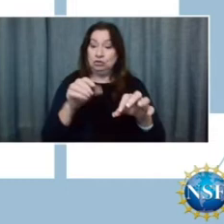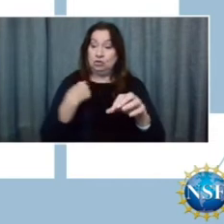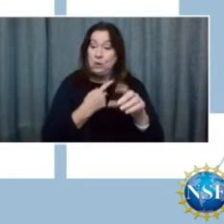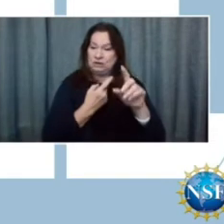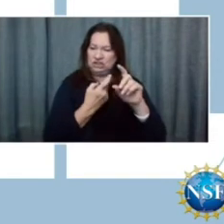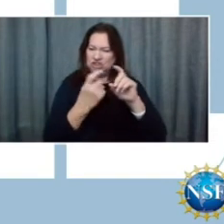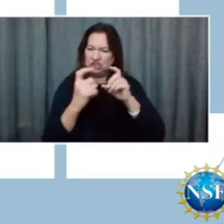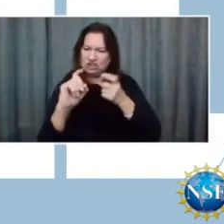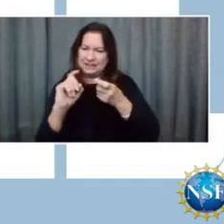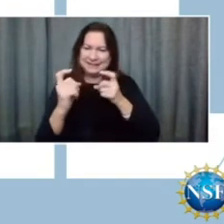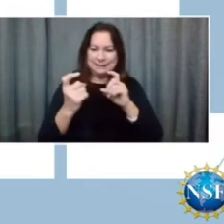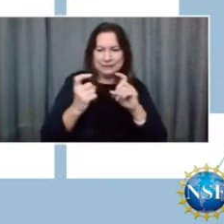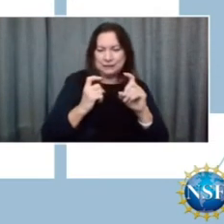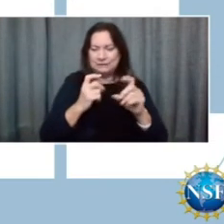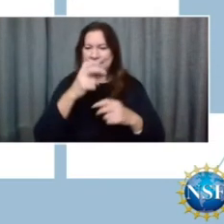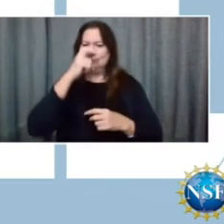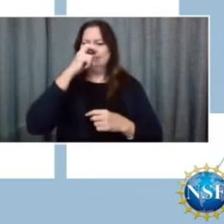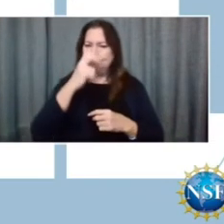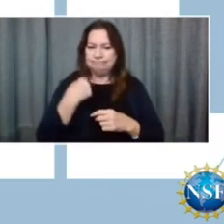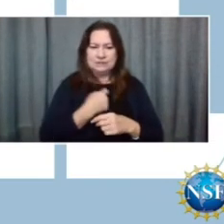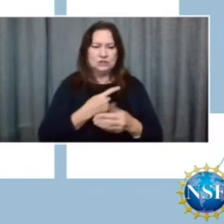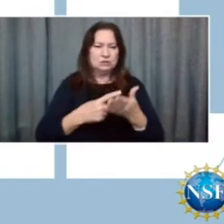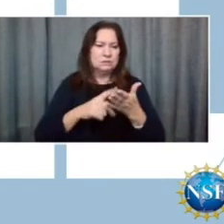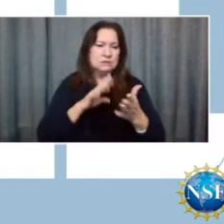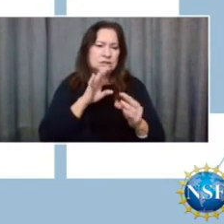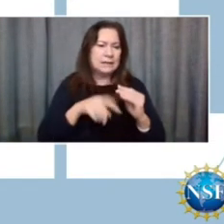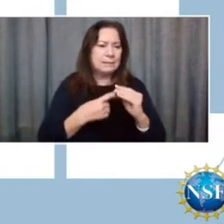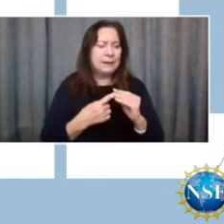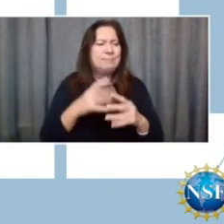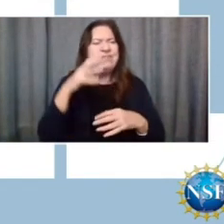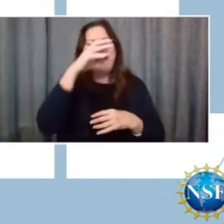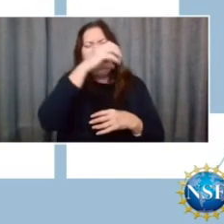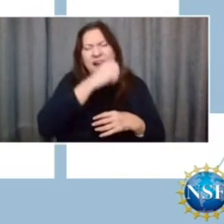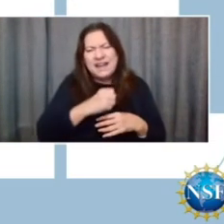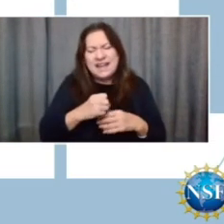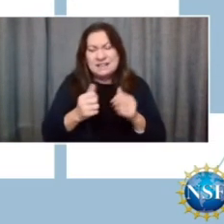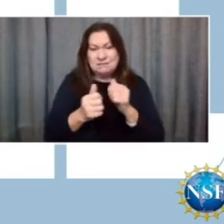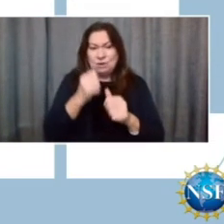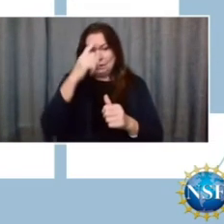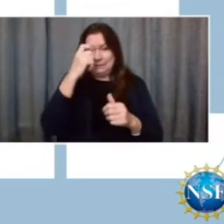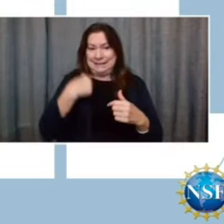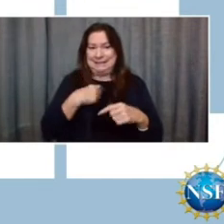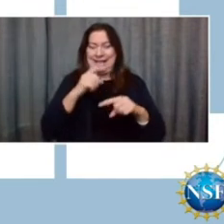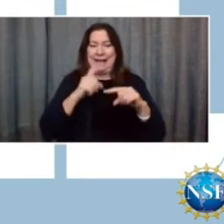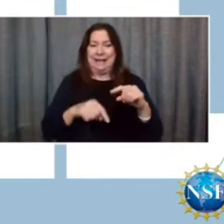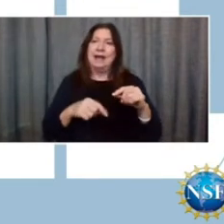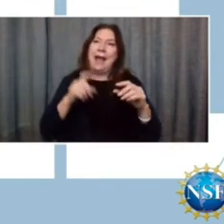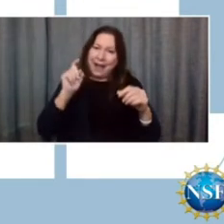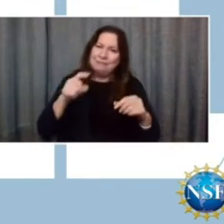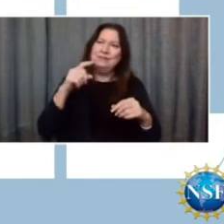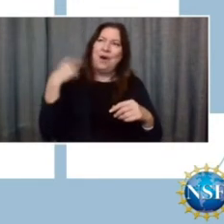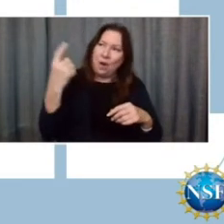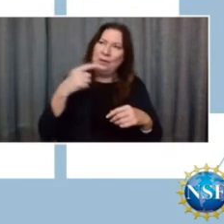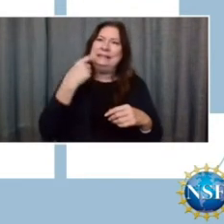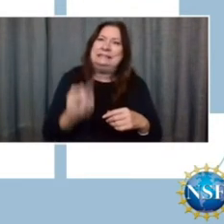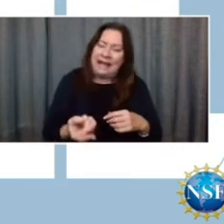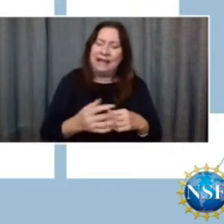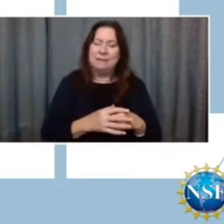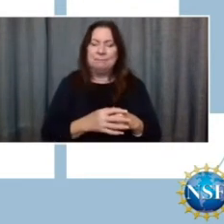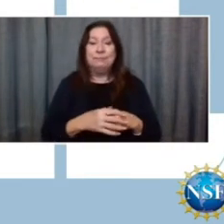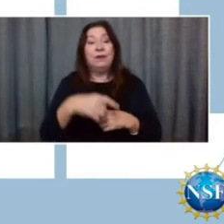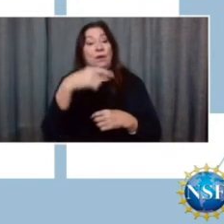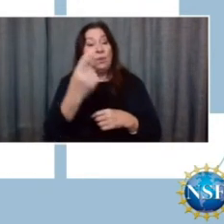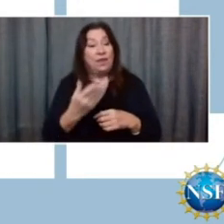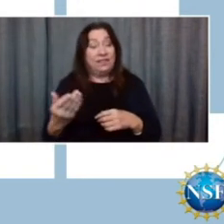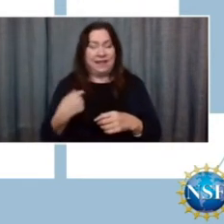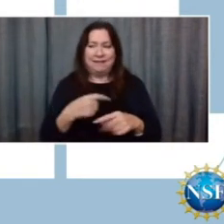rigor that you're talking about. And I guess mostly because I can't ever not say this these days. One of the things that